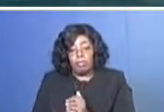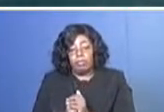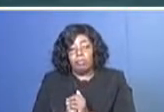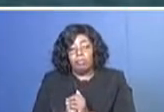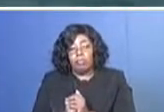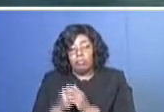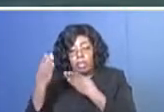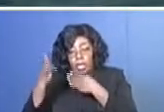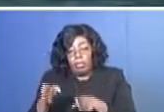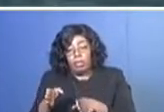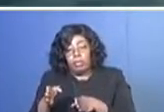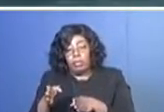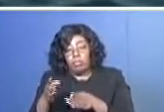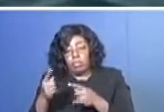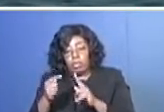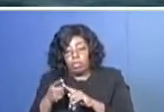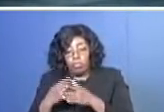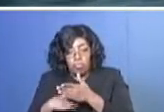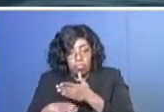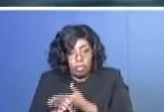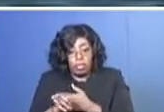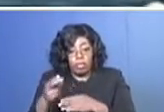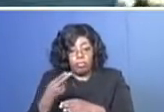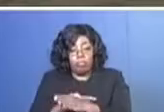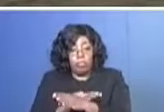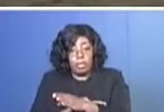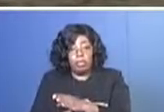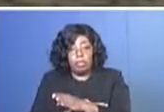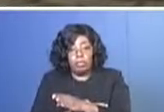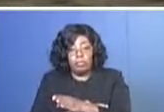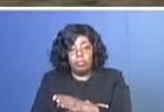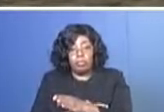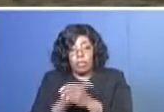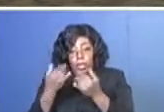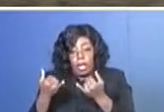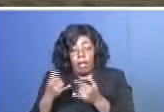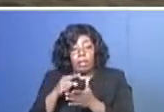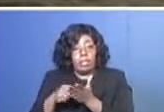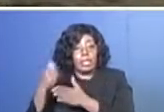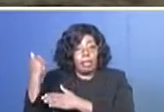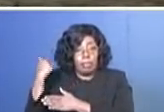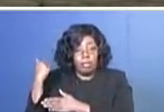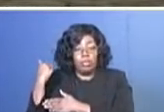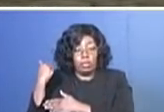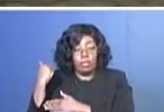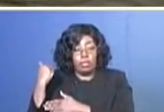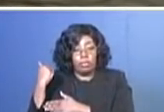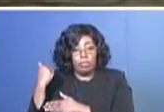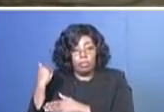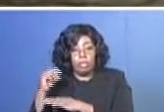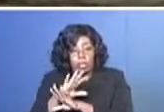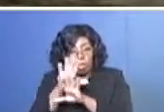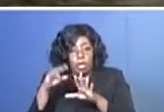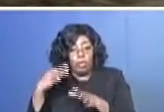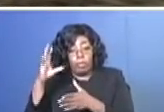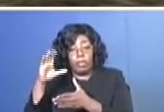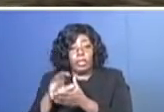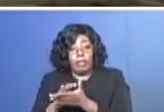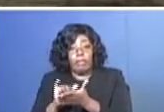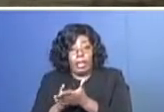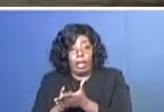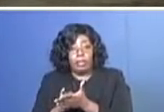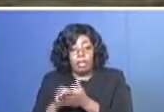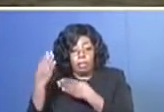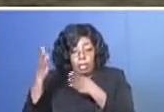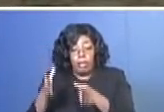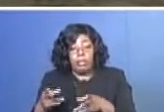access, particularly in New Providence. And the stance of this administration is clear. We believe that Bahamians